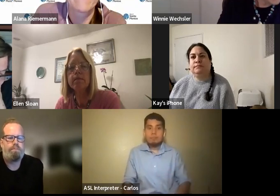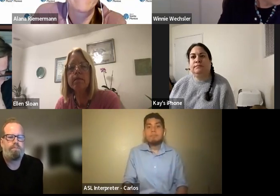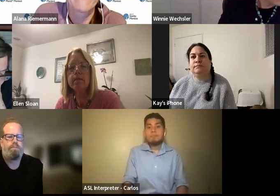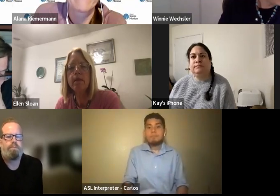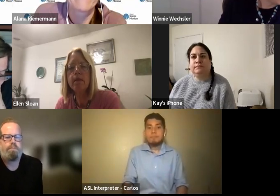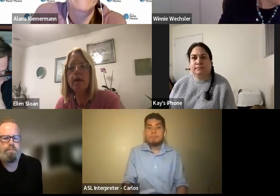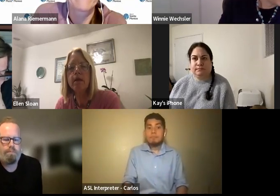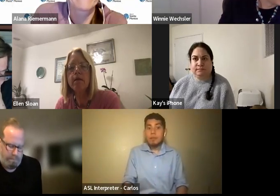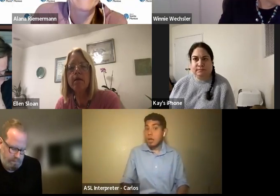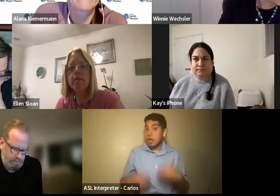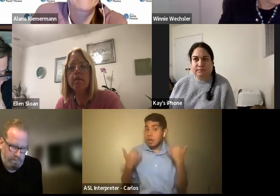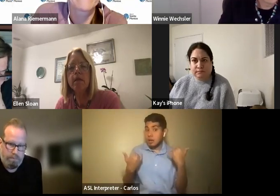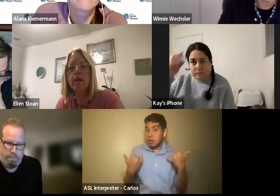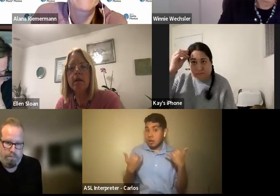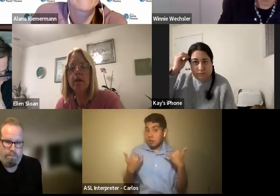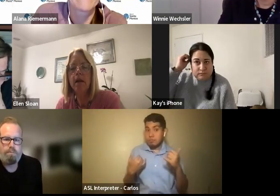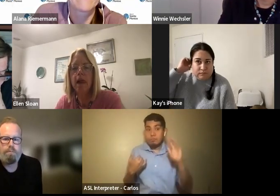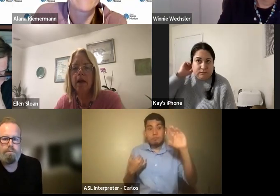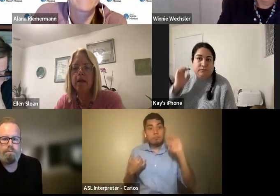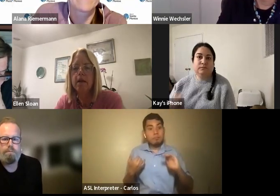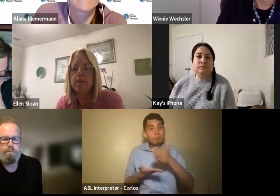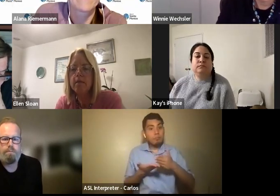And now moving on to item number two, we have a